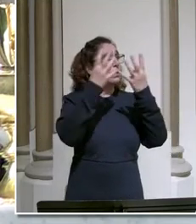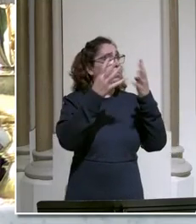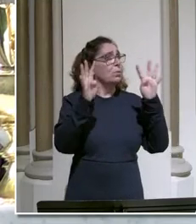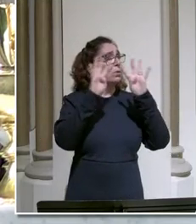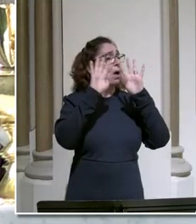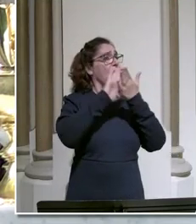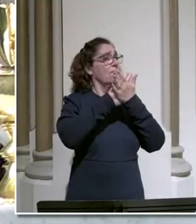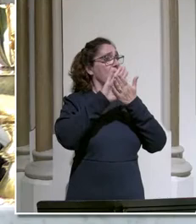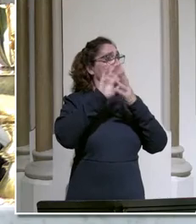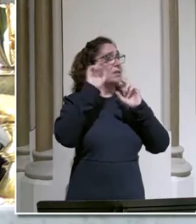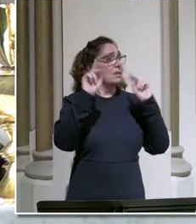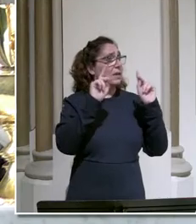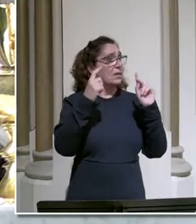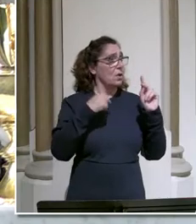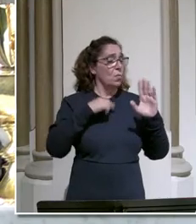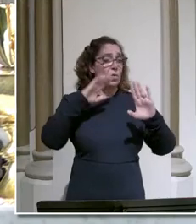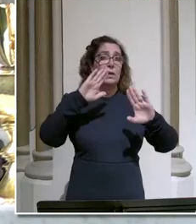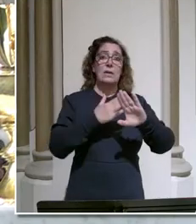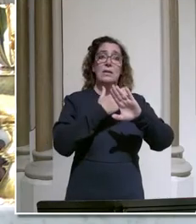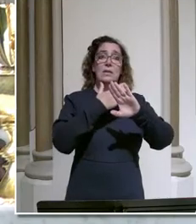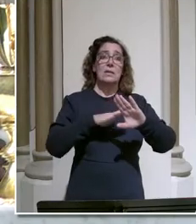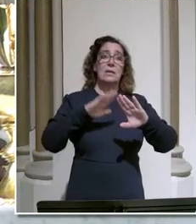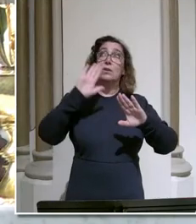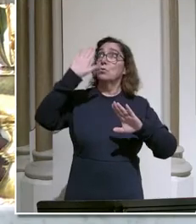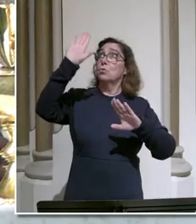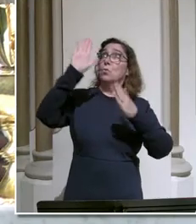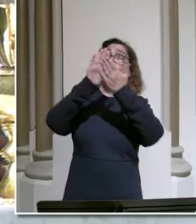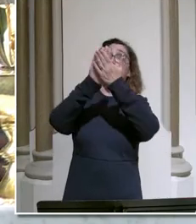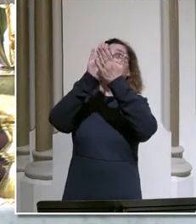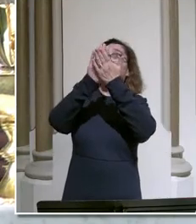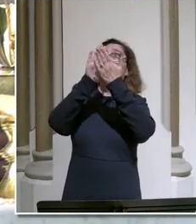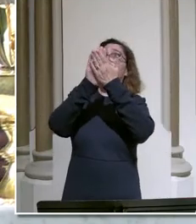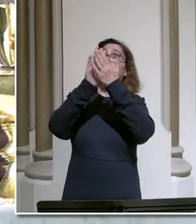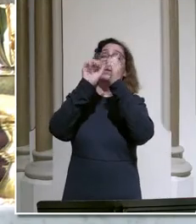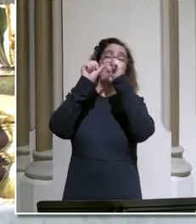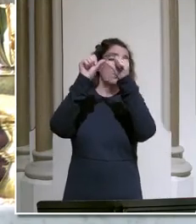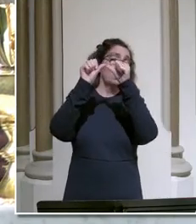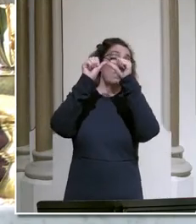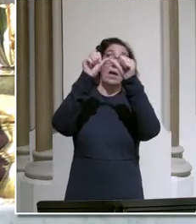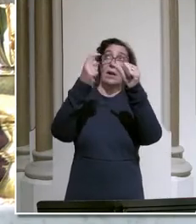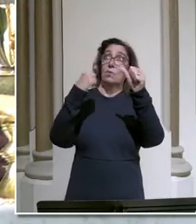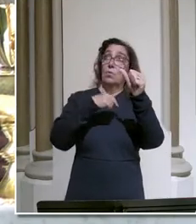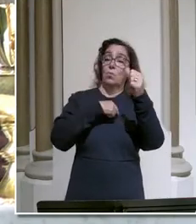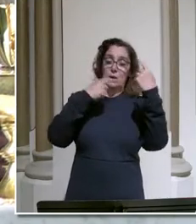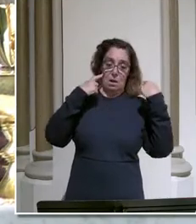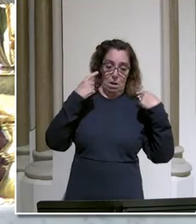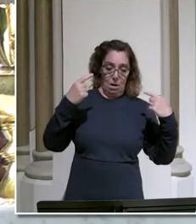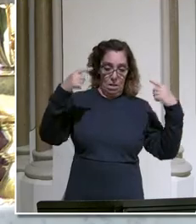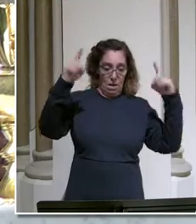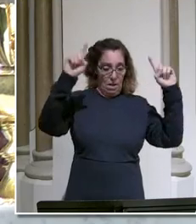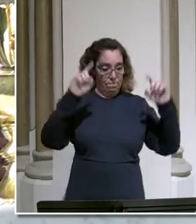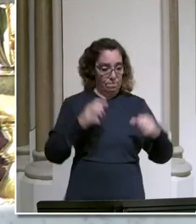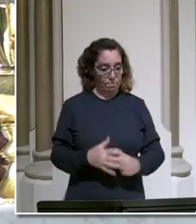saints, we sing the hymn of your praise as without end we acclaim.